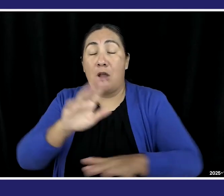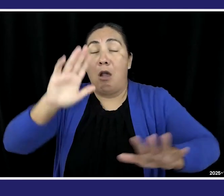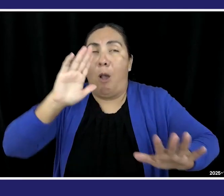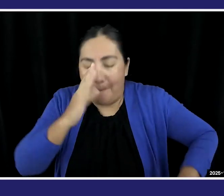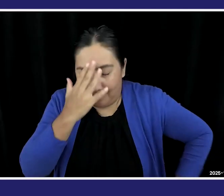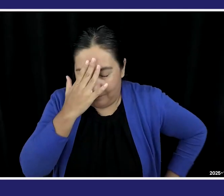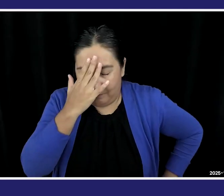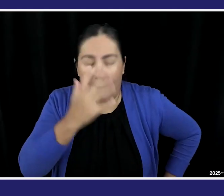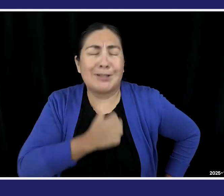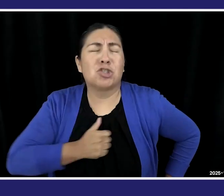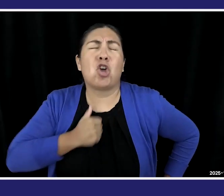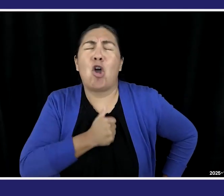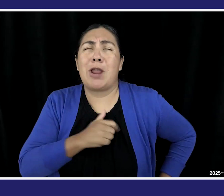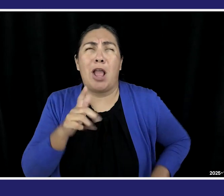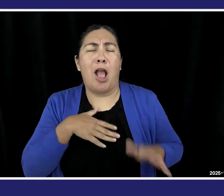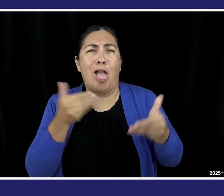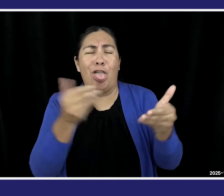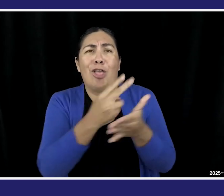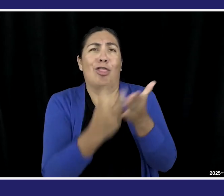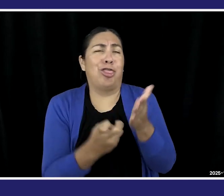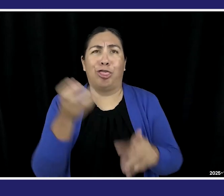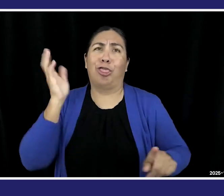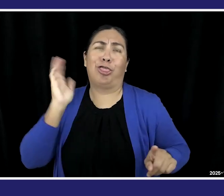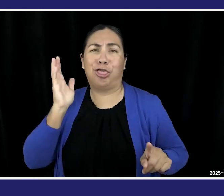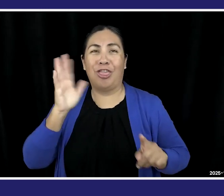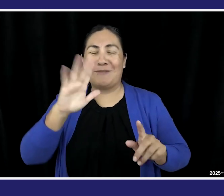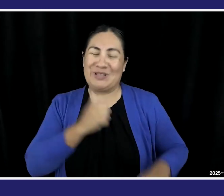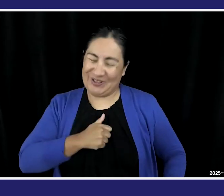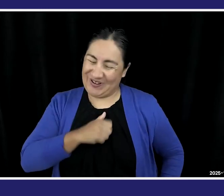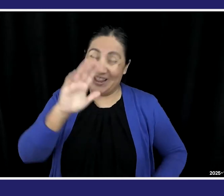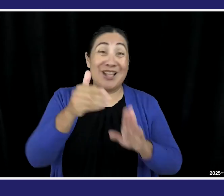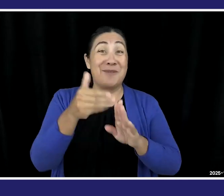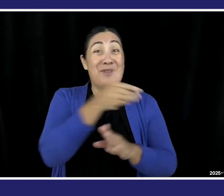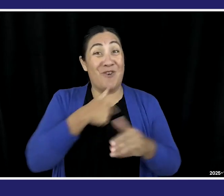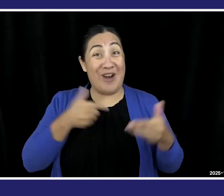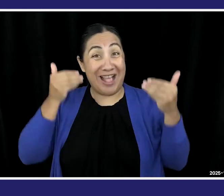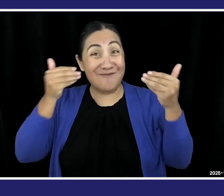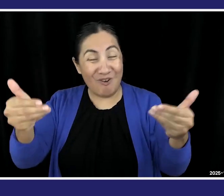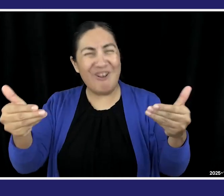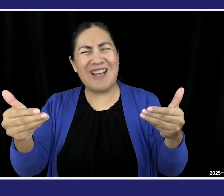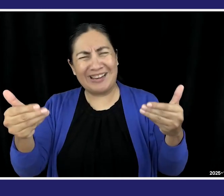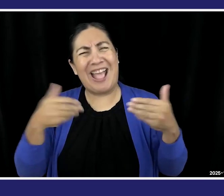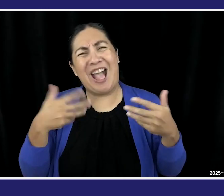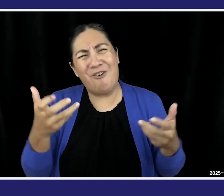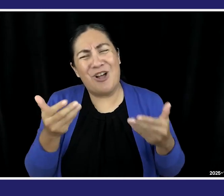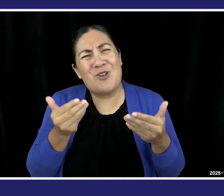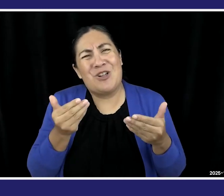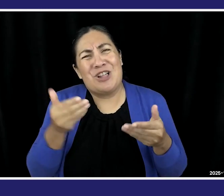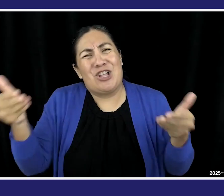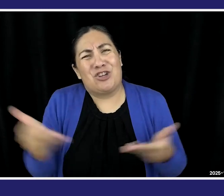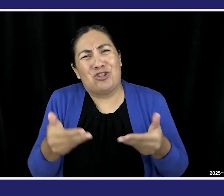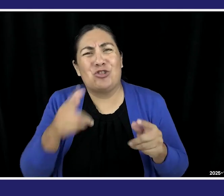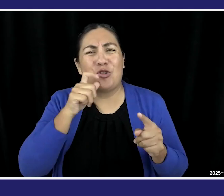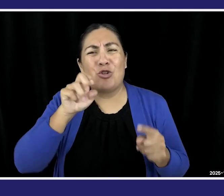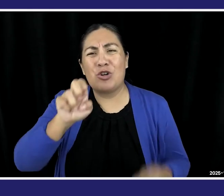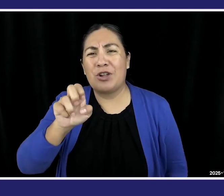just dove right into it. I would like to, before I move on, I'd like to introduce Dr. Erica